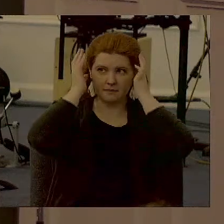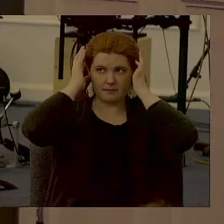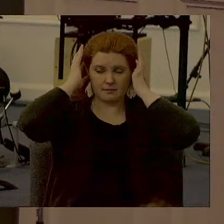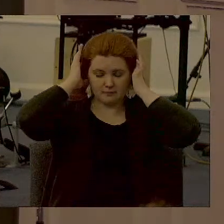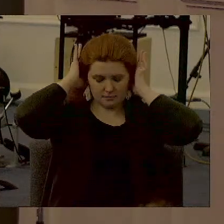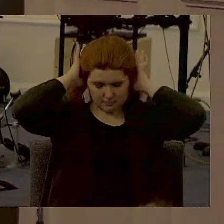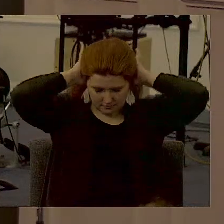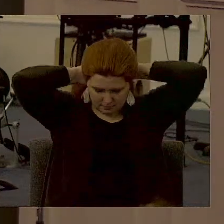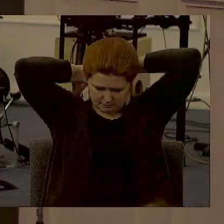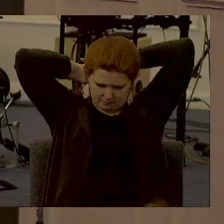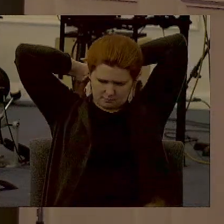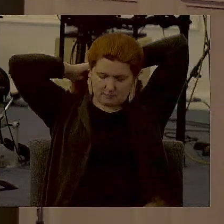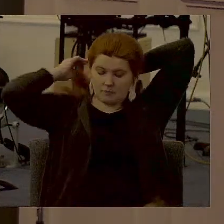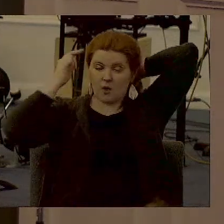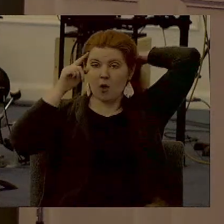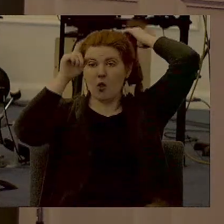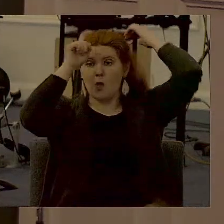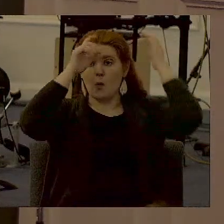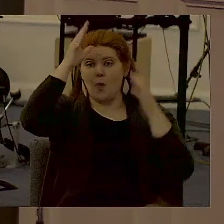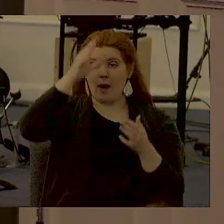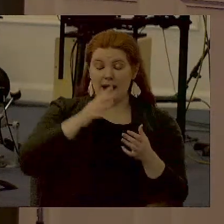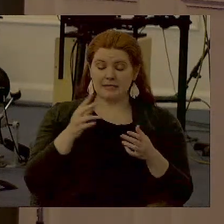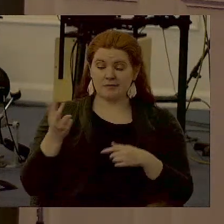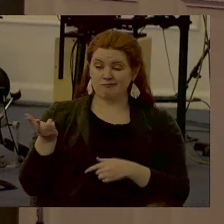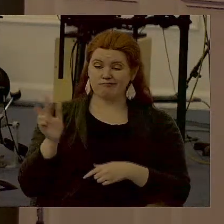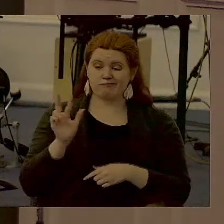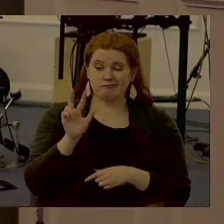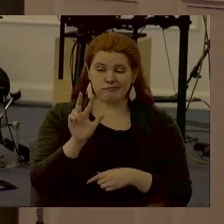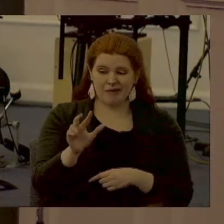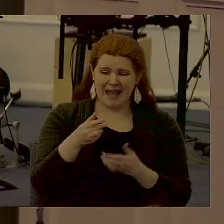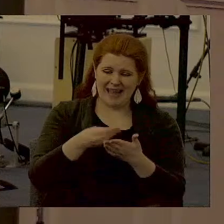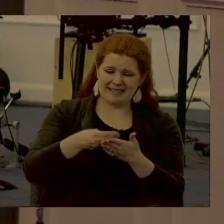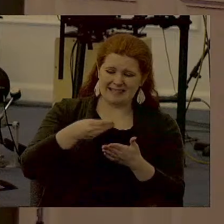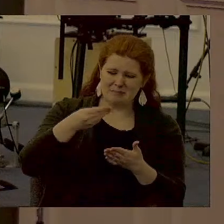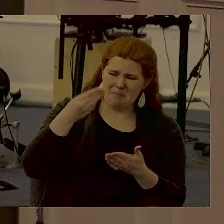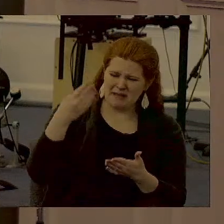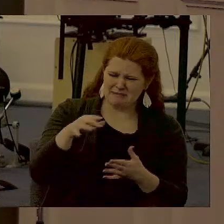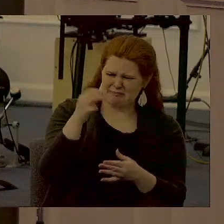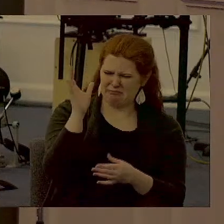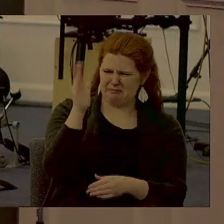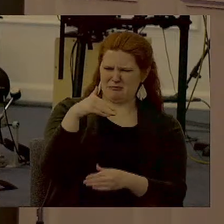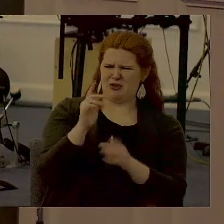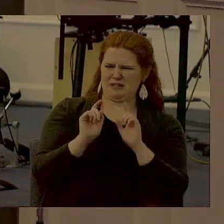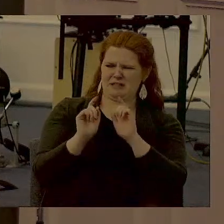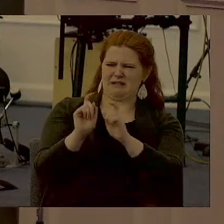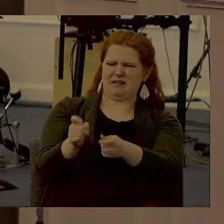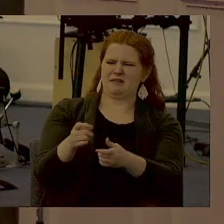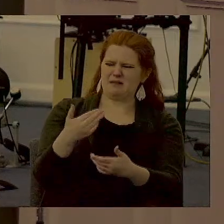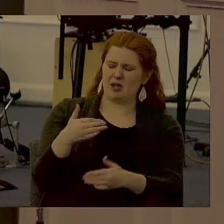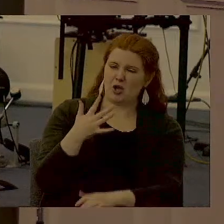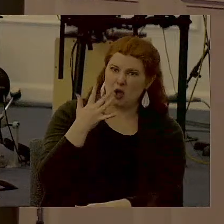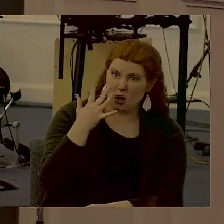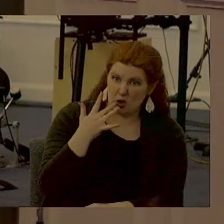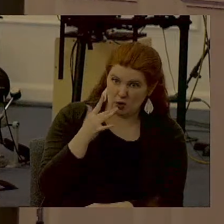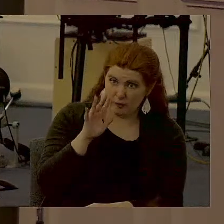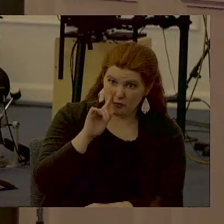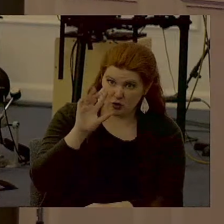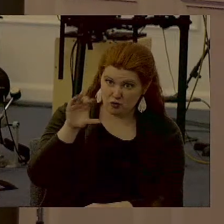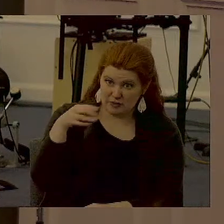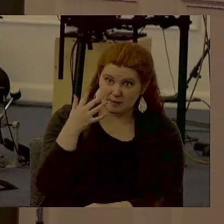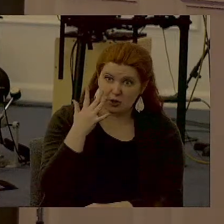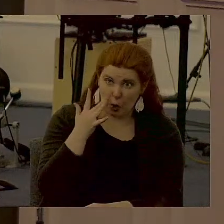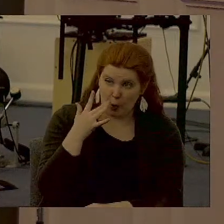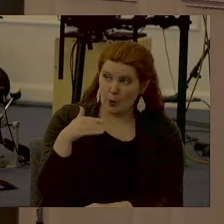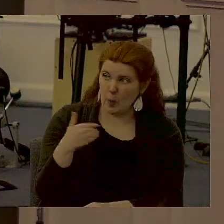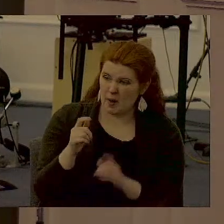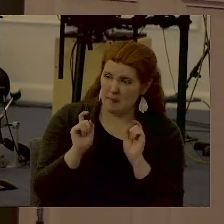heard, okay, these wise men come, they give him these expensive and odd gifts. We understand that if you get gold for Christmas, it's a big